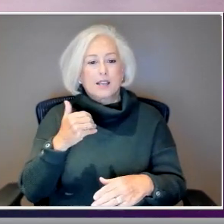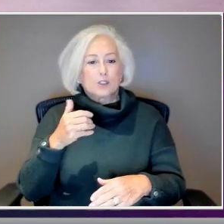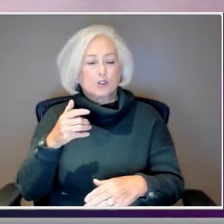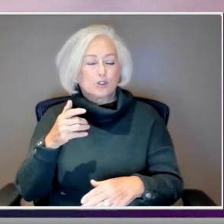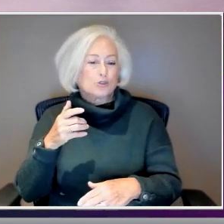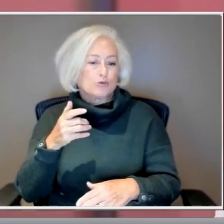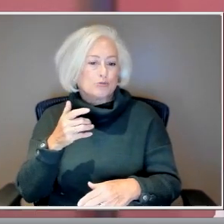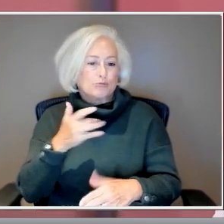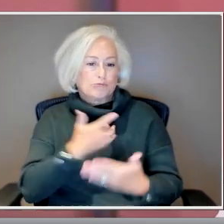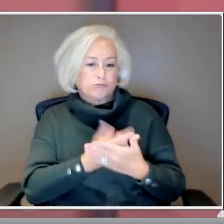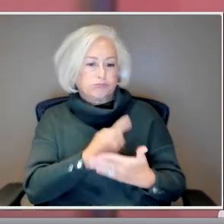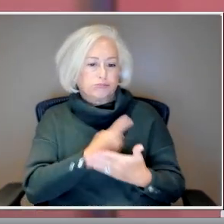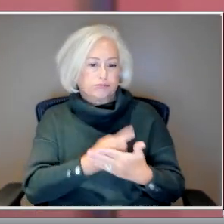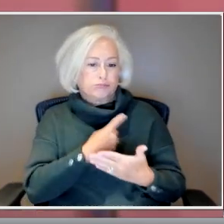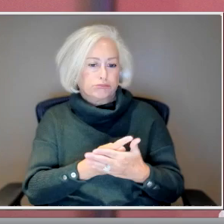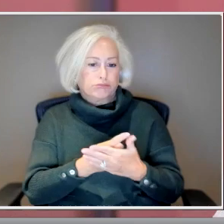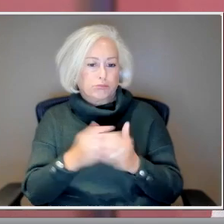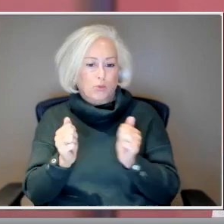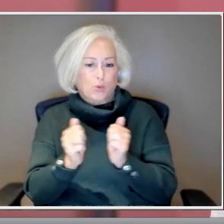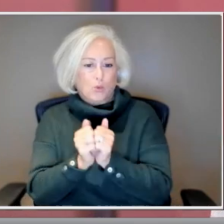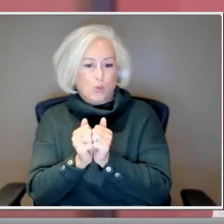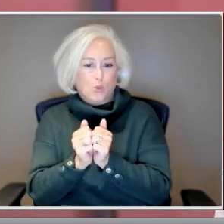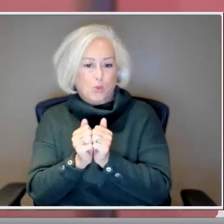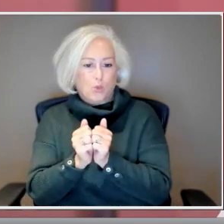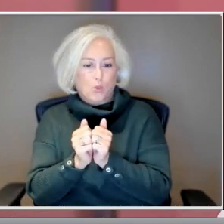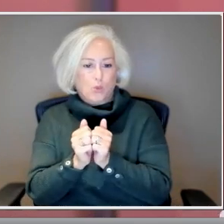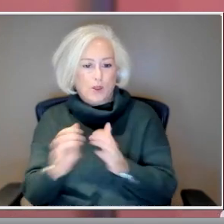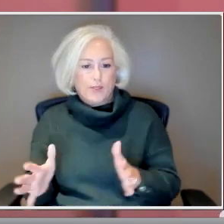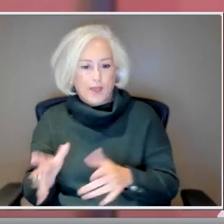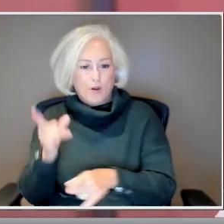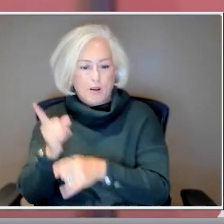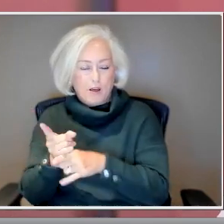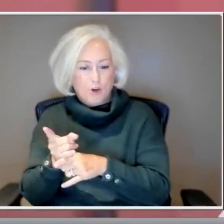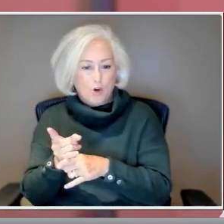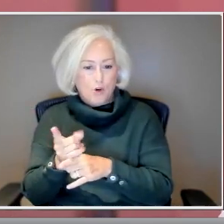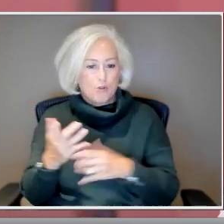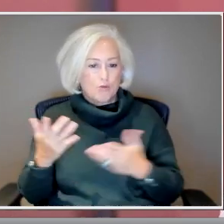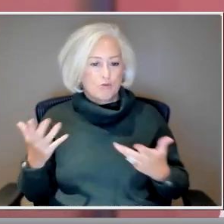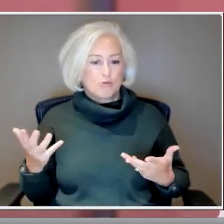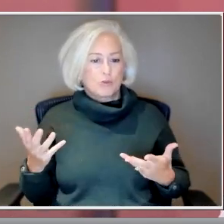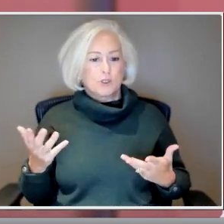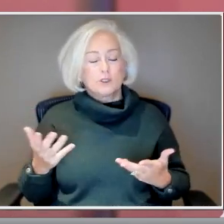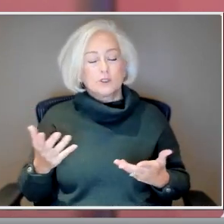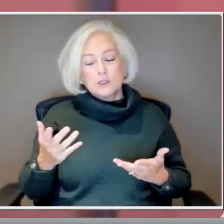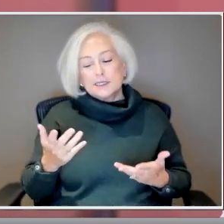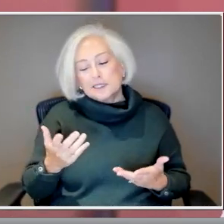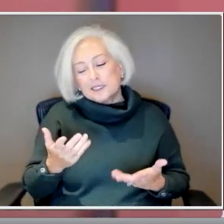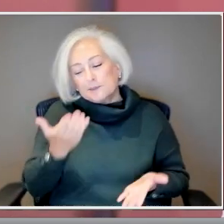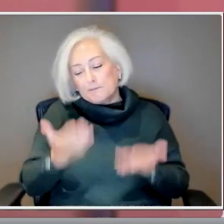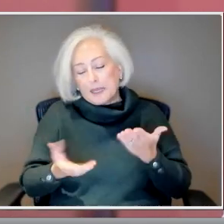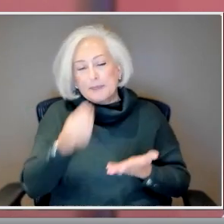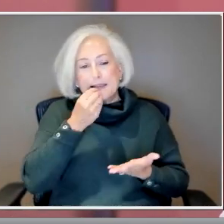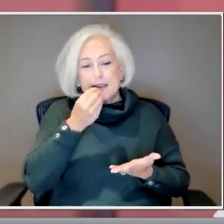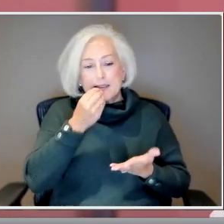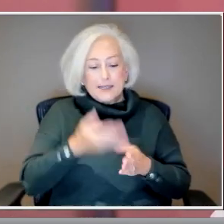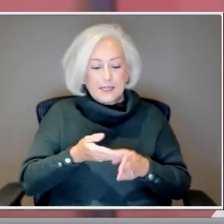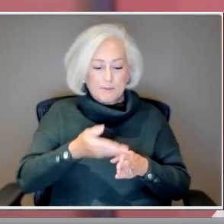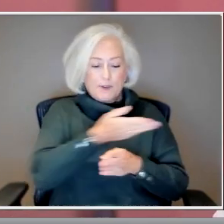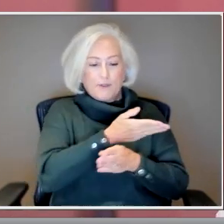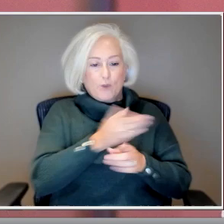I mean, I think some of the stuff we talked about, maybe eating a little beforehand, drinking lots of water.